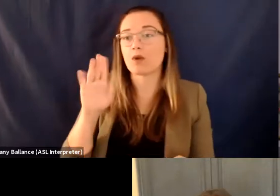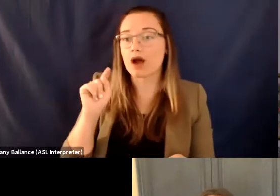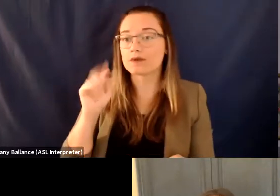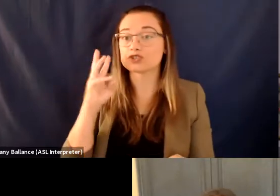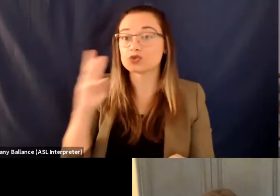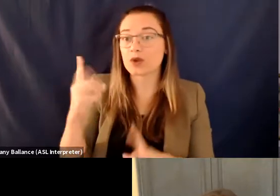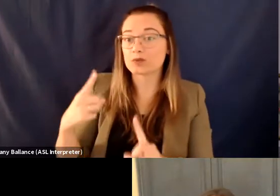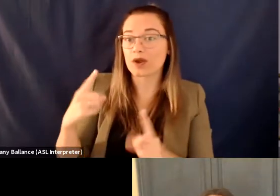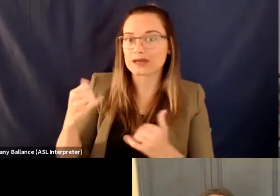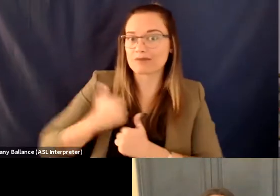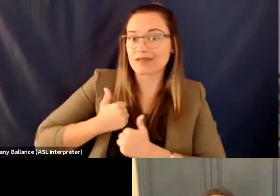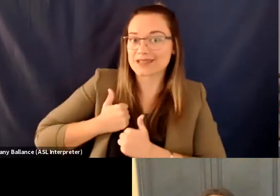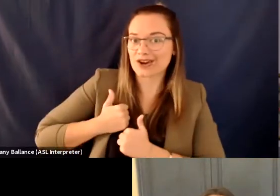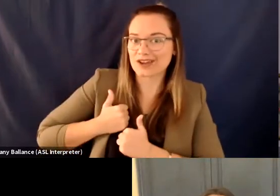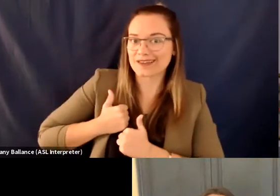He's serving in the military.